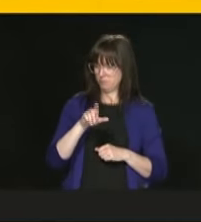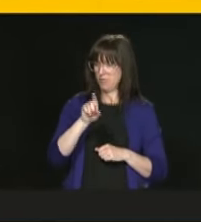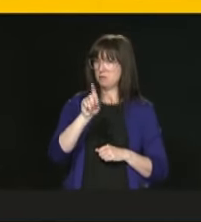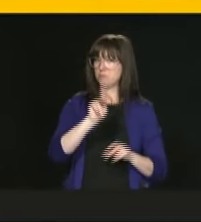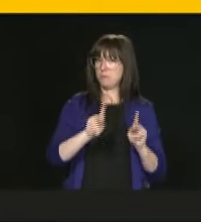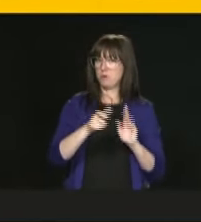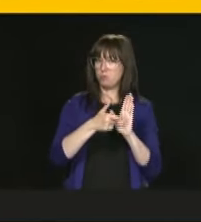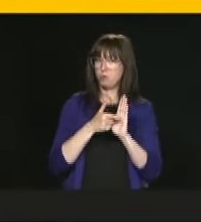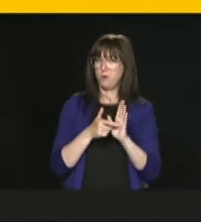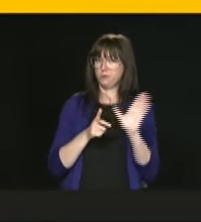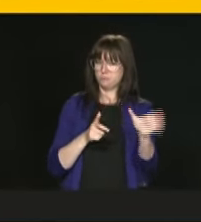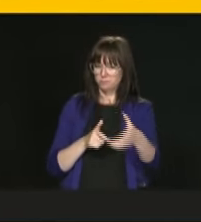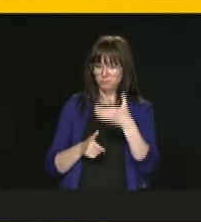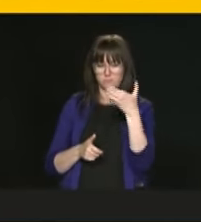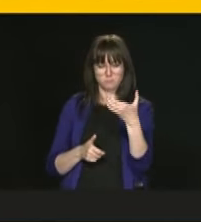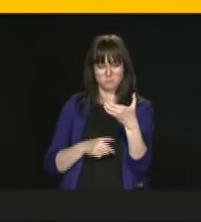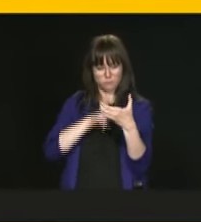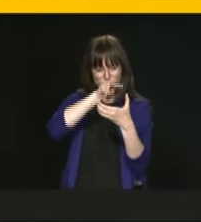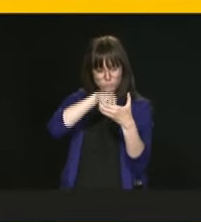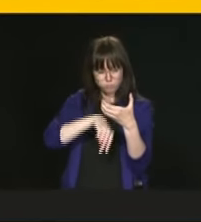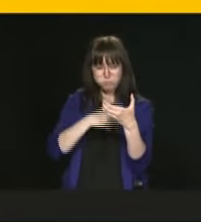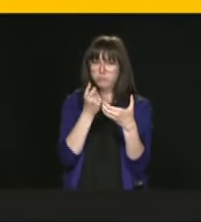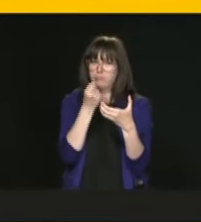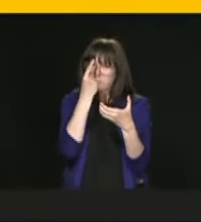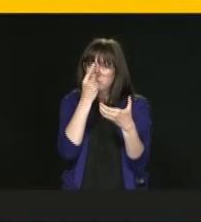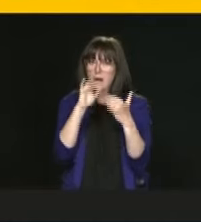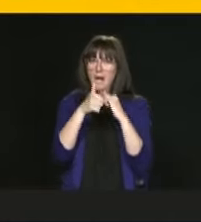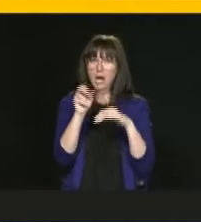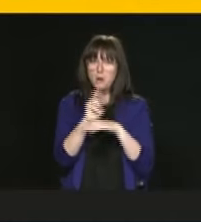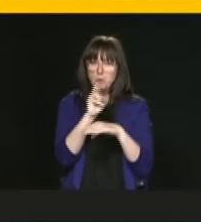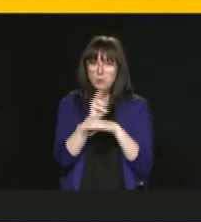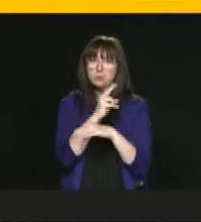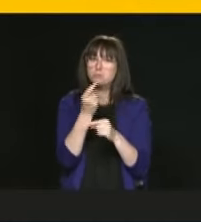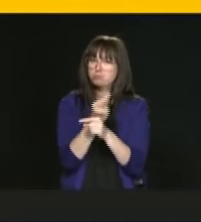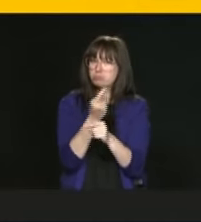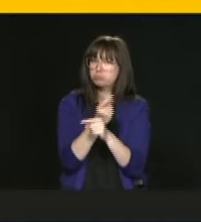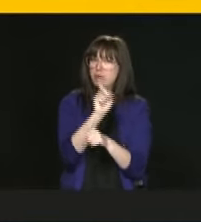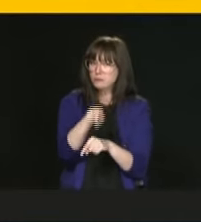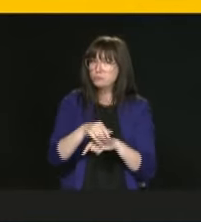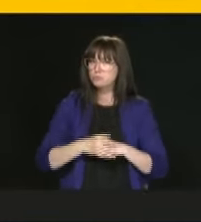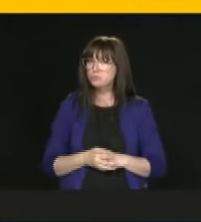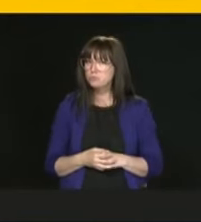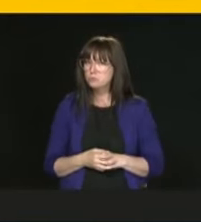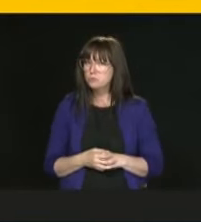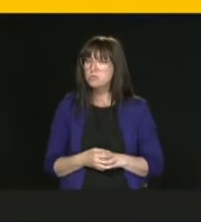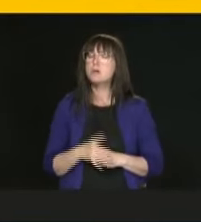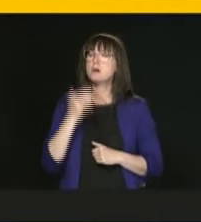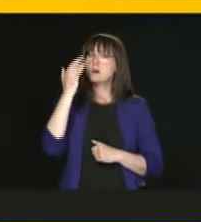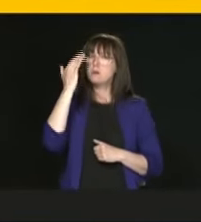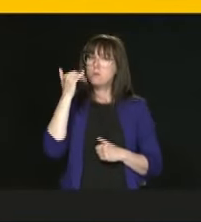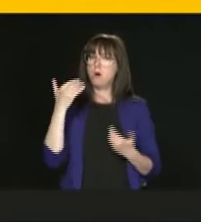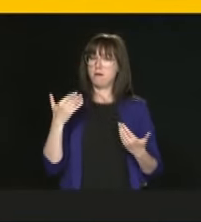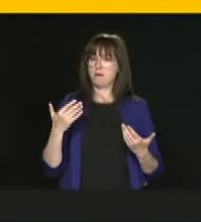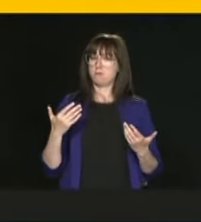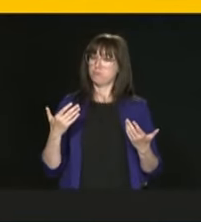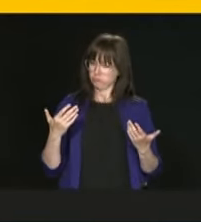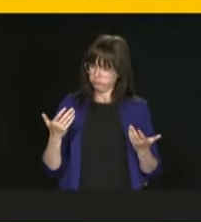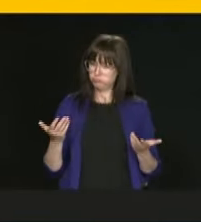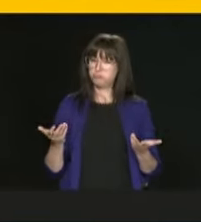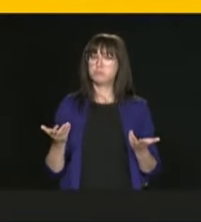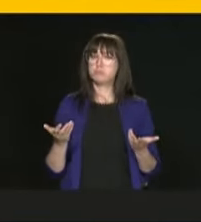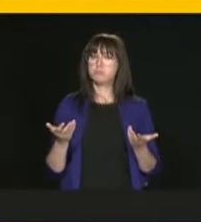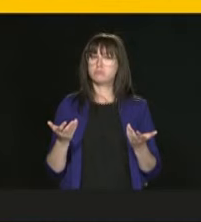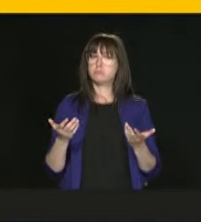access to those products and know how to use them properly. And that's why it was